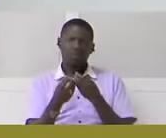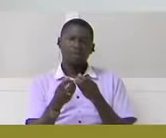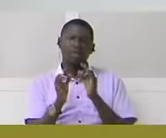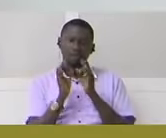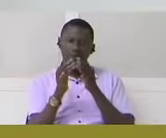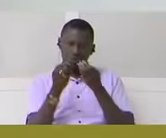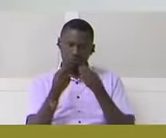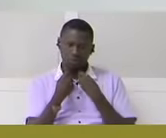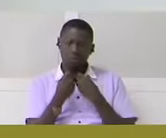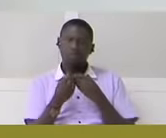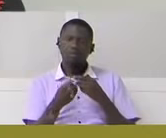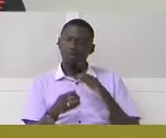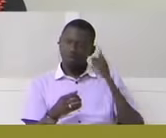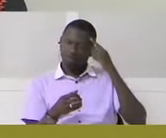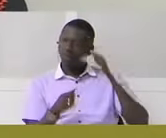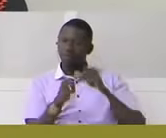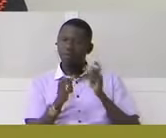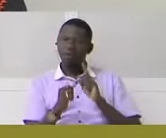But